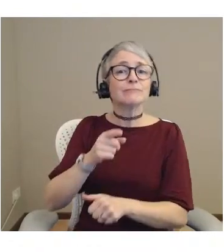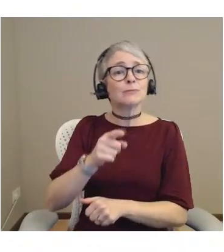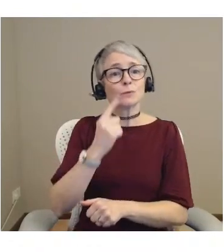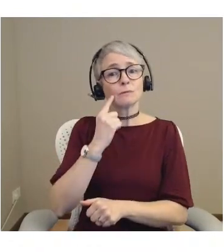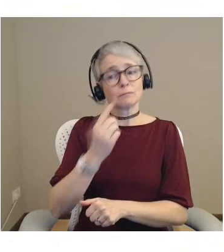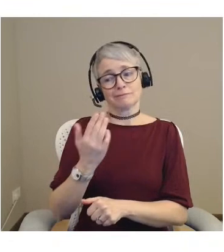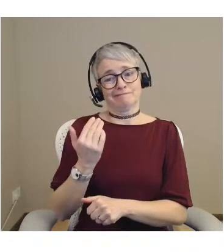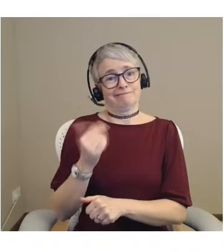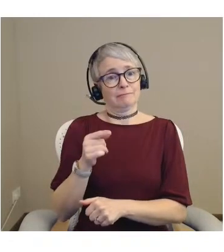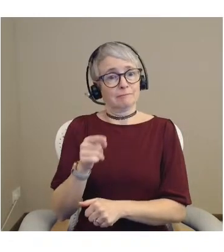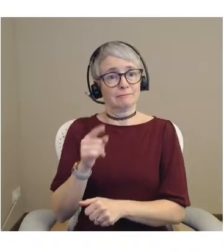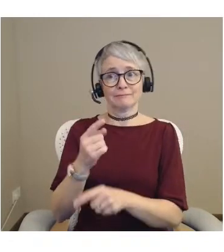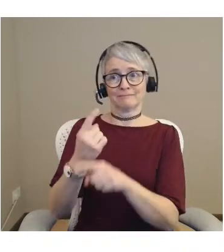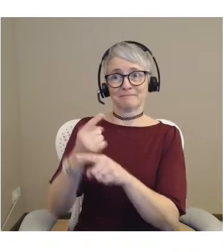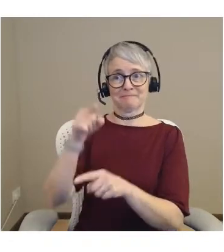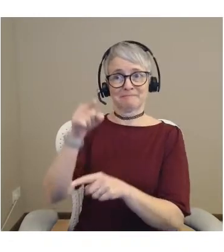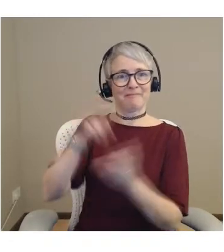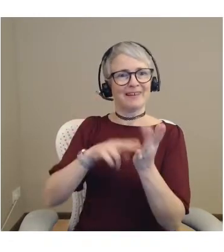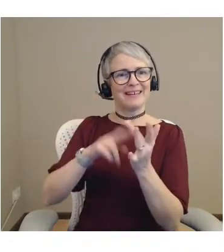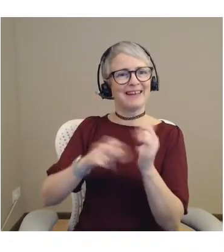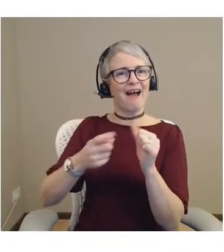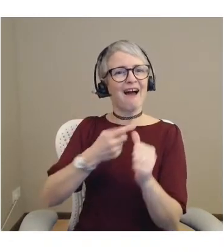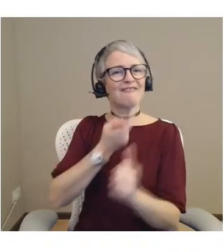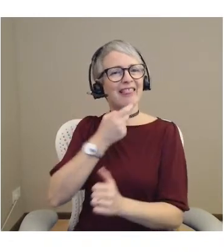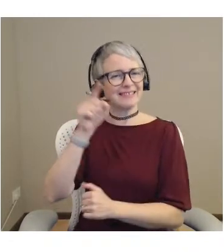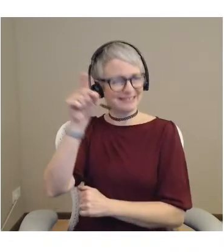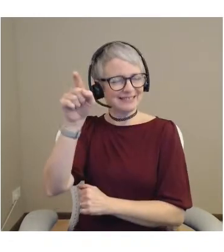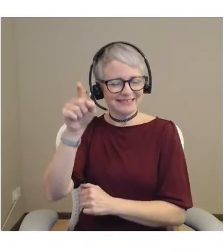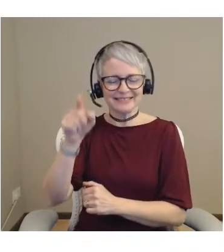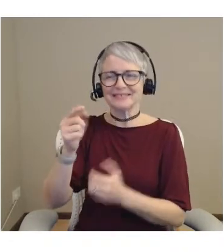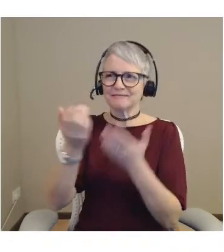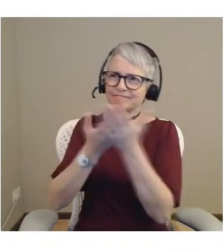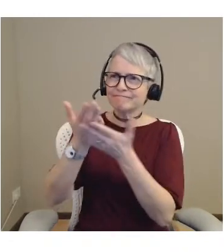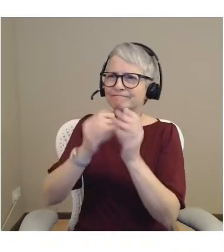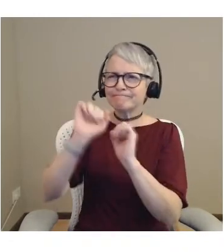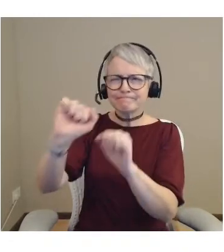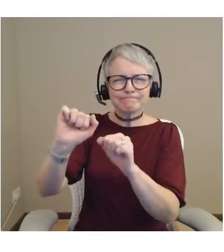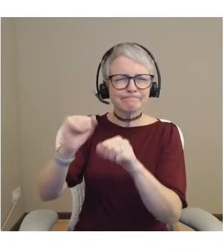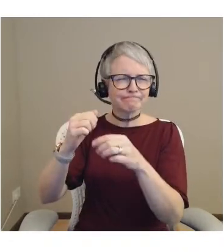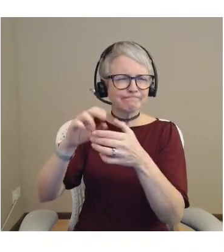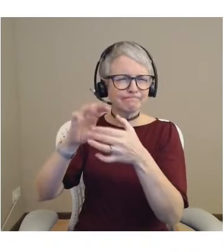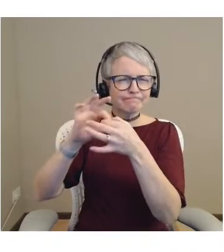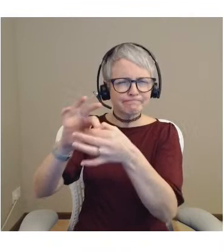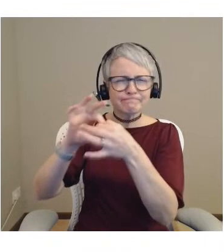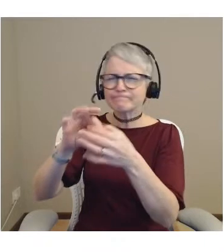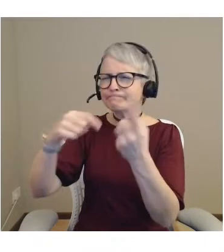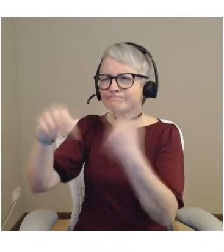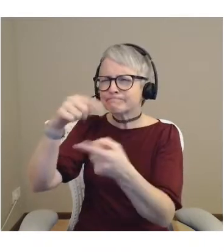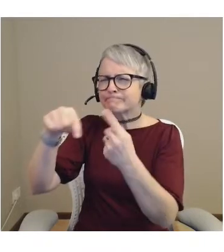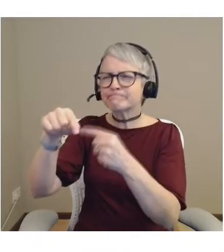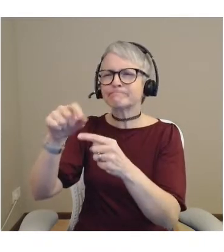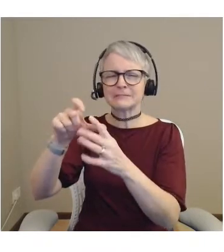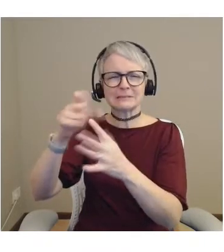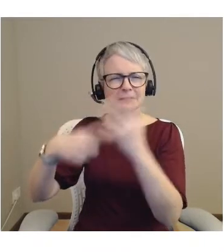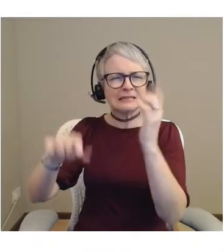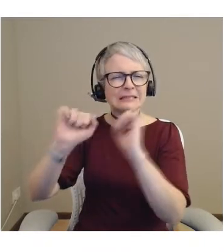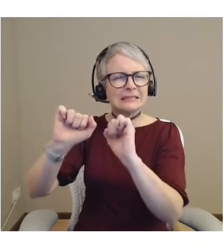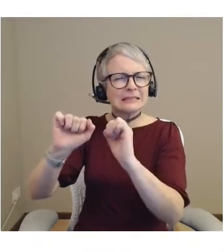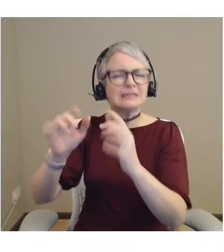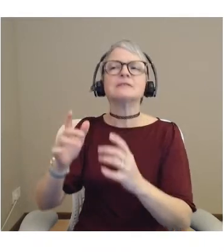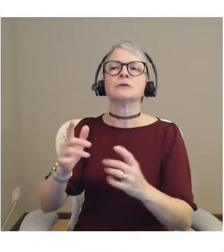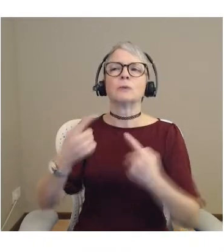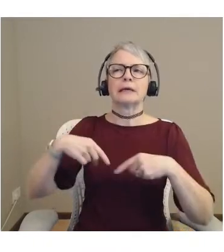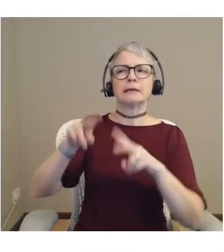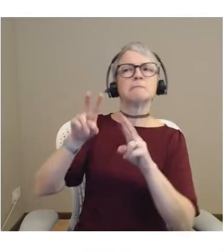in Finland talking about their work on accessibility. And we've really leaned heavily on that and worked closely with them to build the programme this